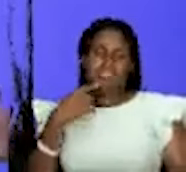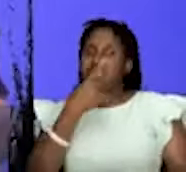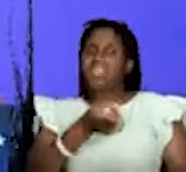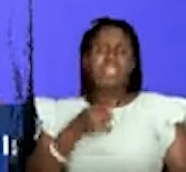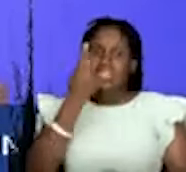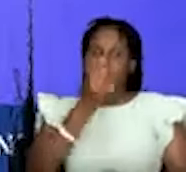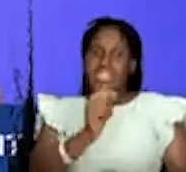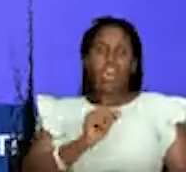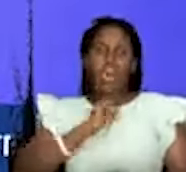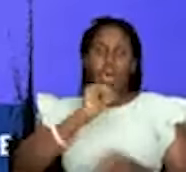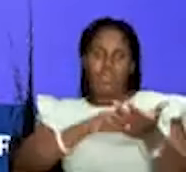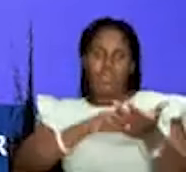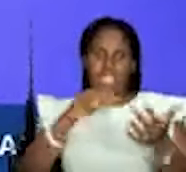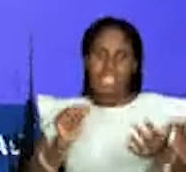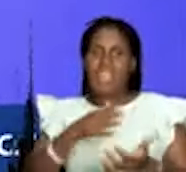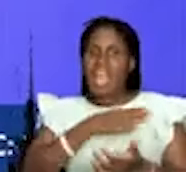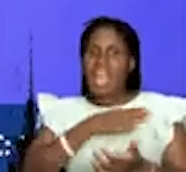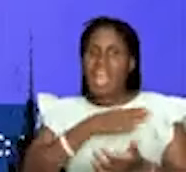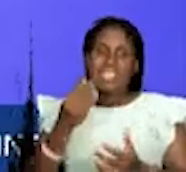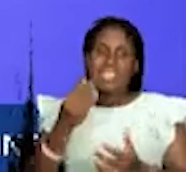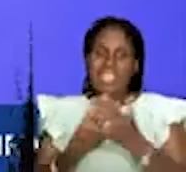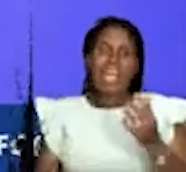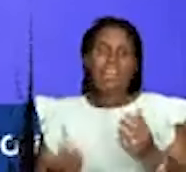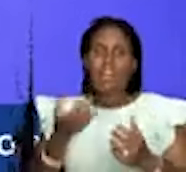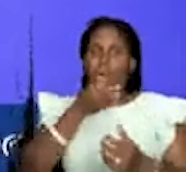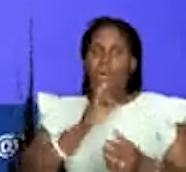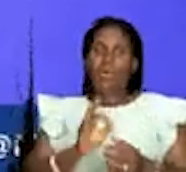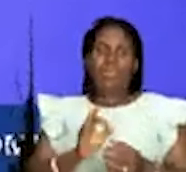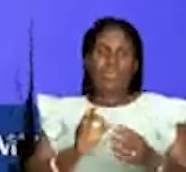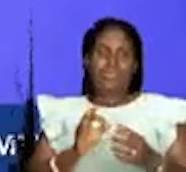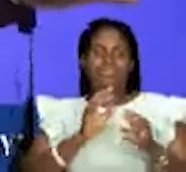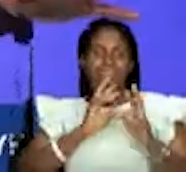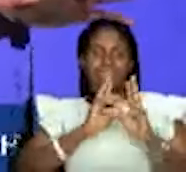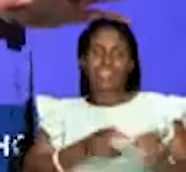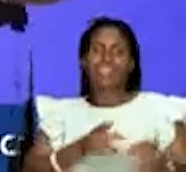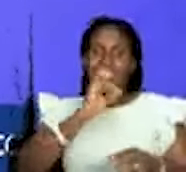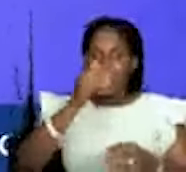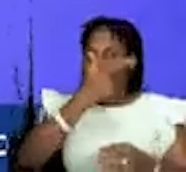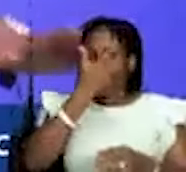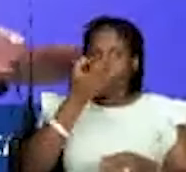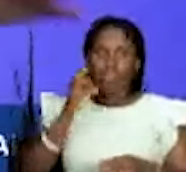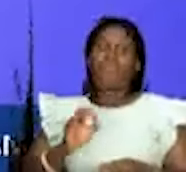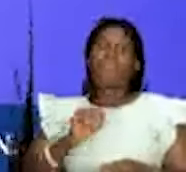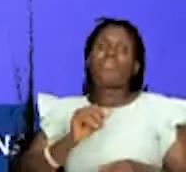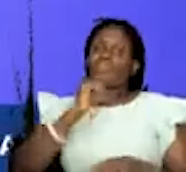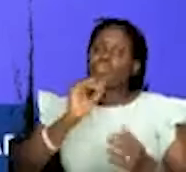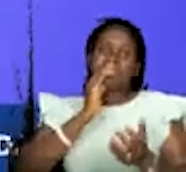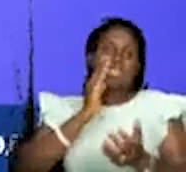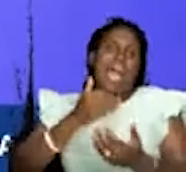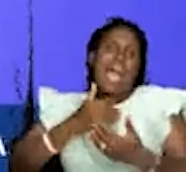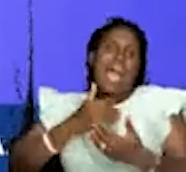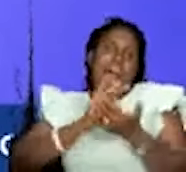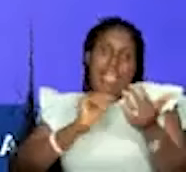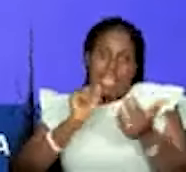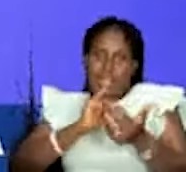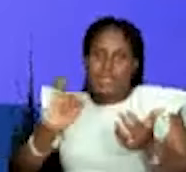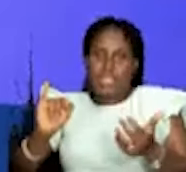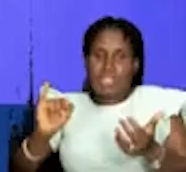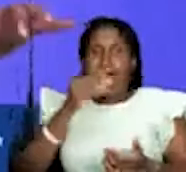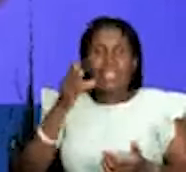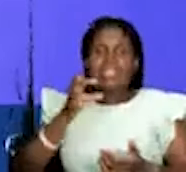kind or the level of their faith. And the Bible identifies several levels of faith. There